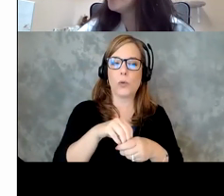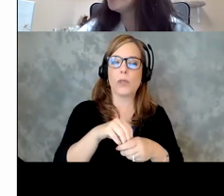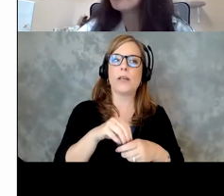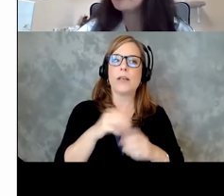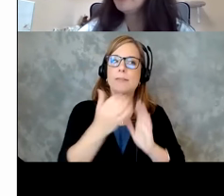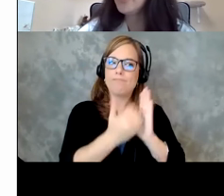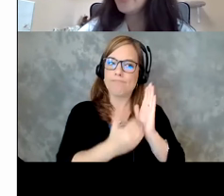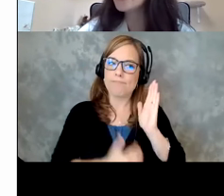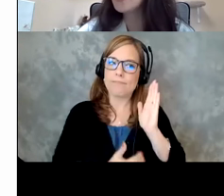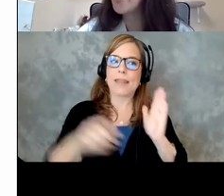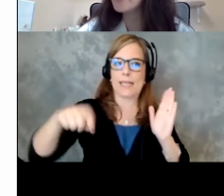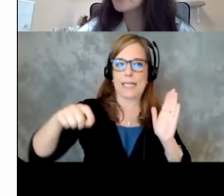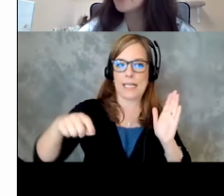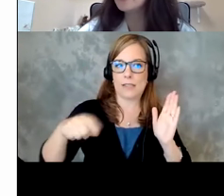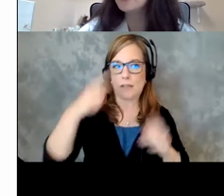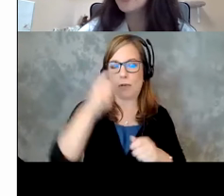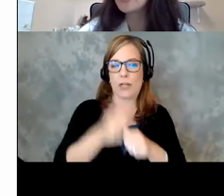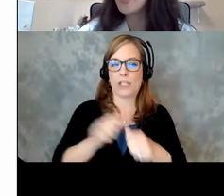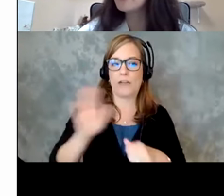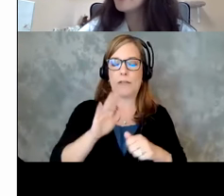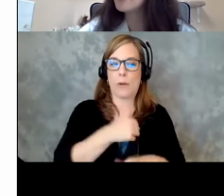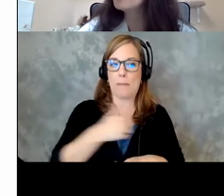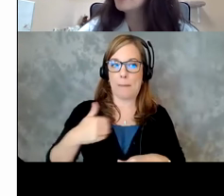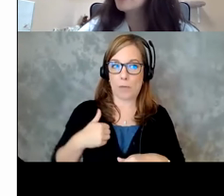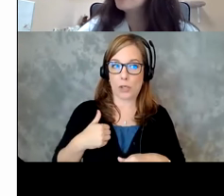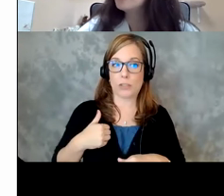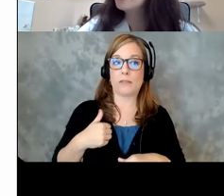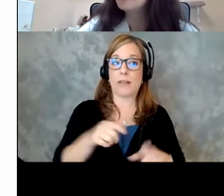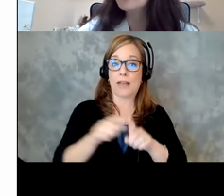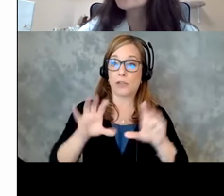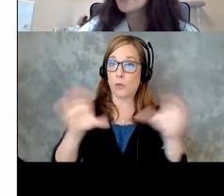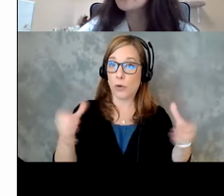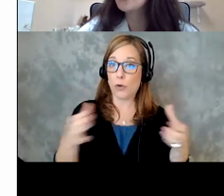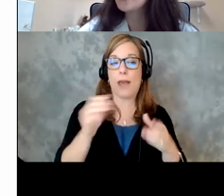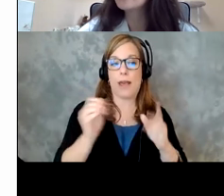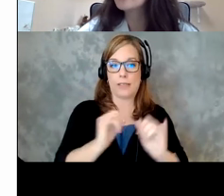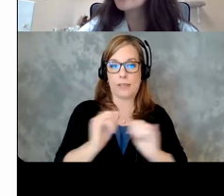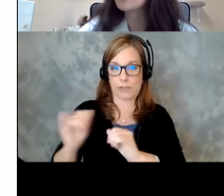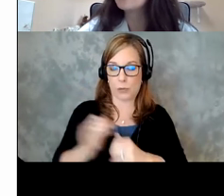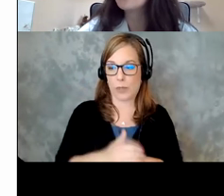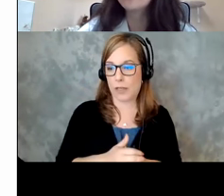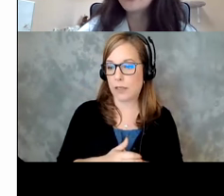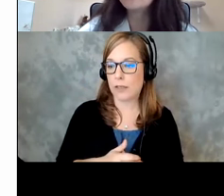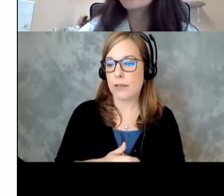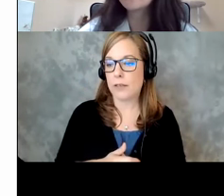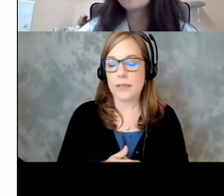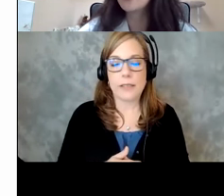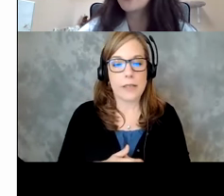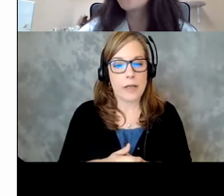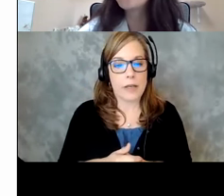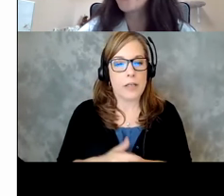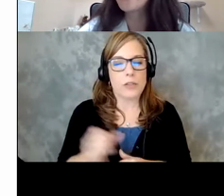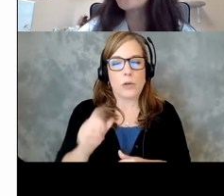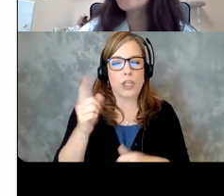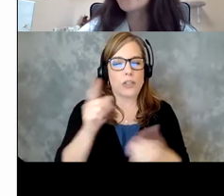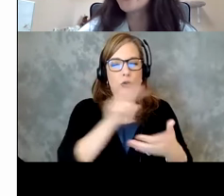of their members, and as a group and as individually as well. And so kind of going at the, reading the chart